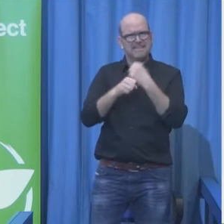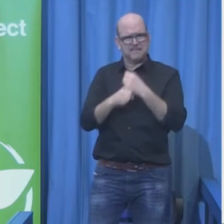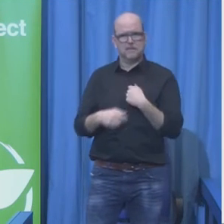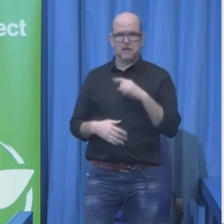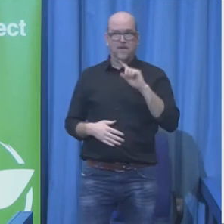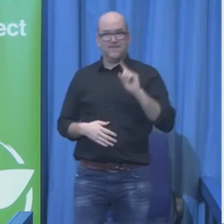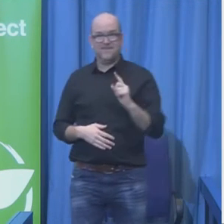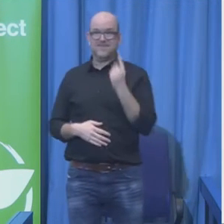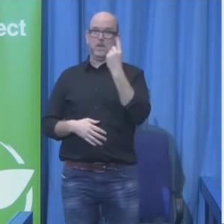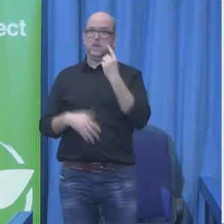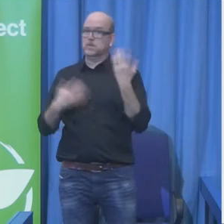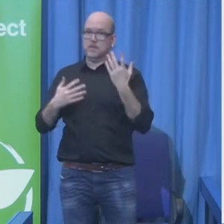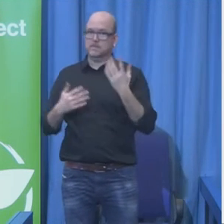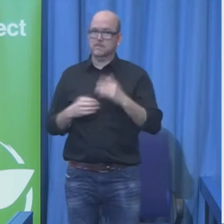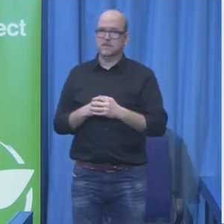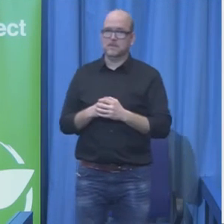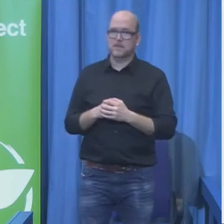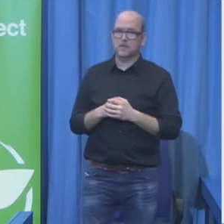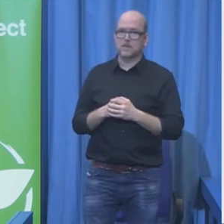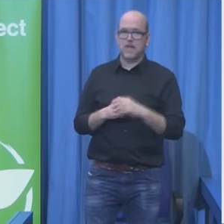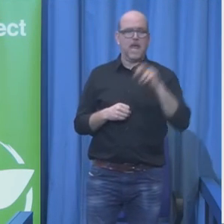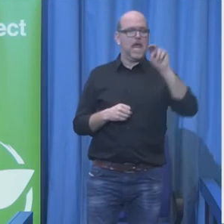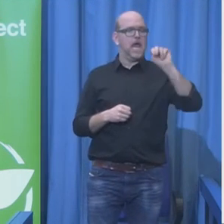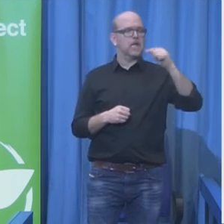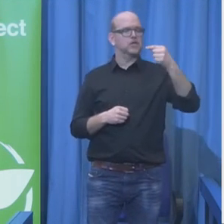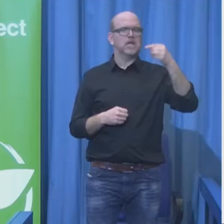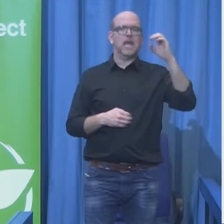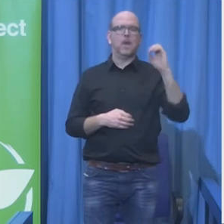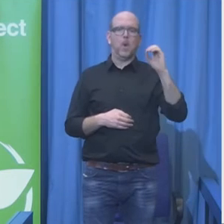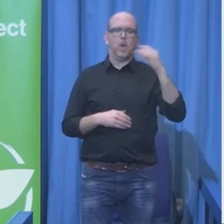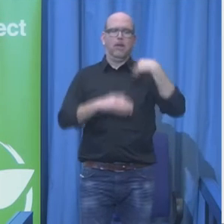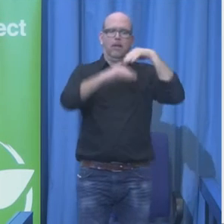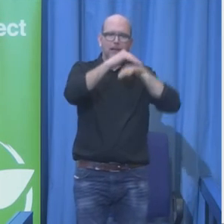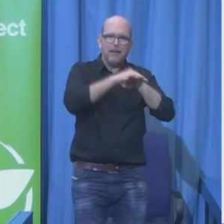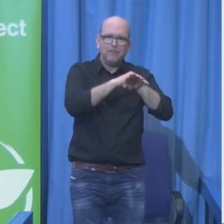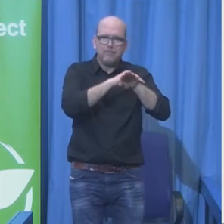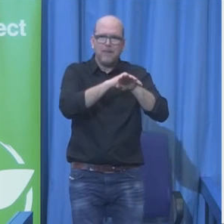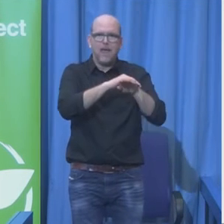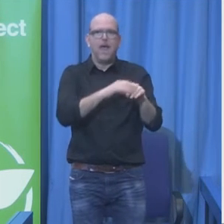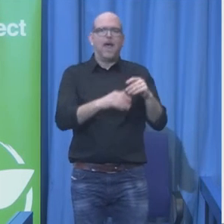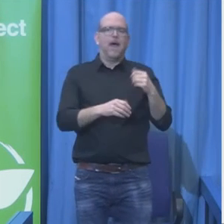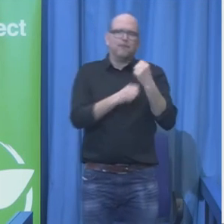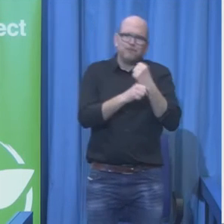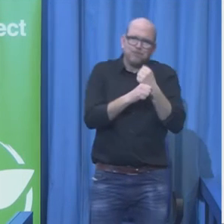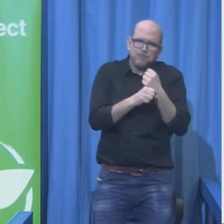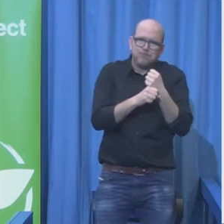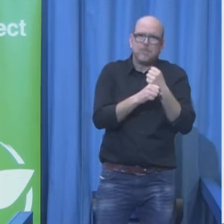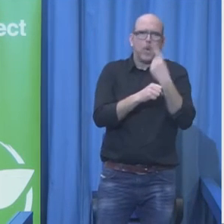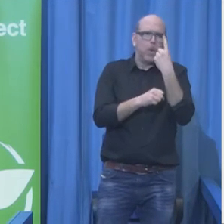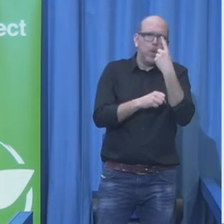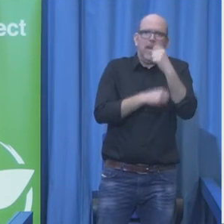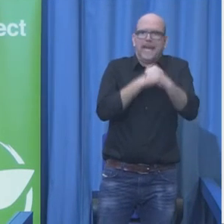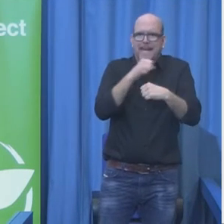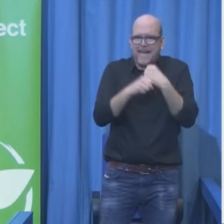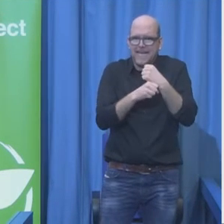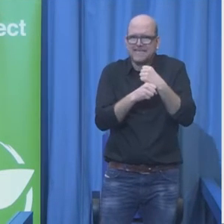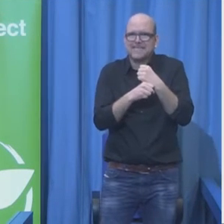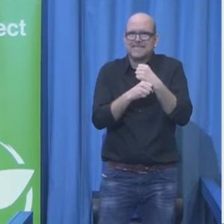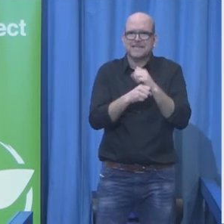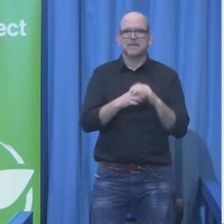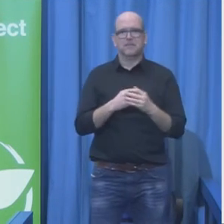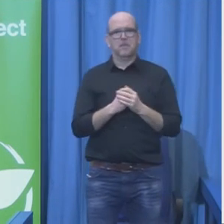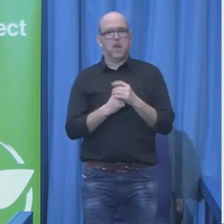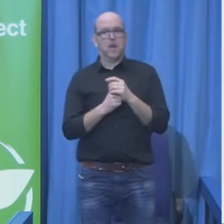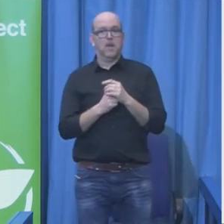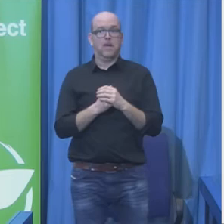month salary after 5 years of waiting. Believe me, now I am recruited as a national